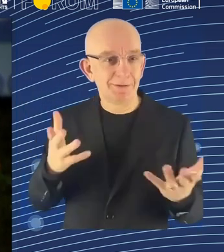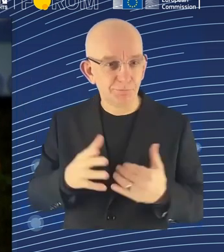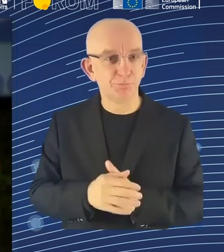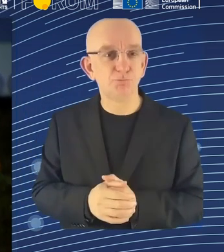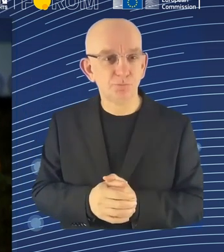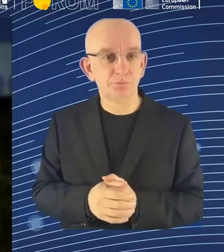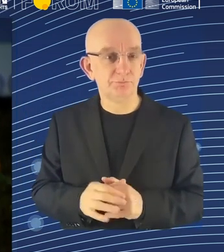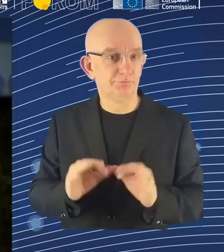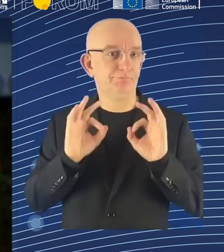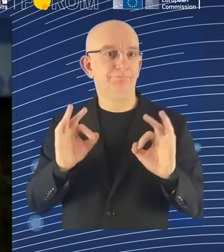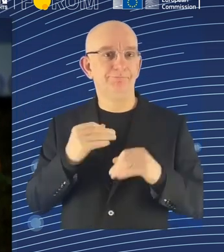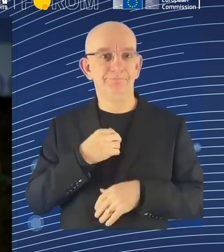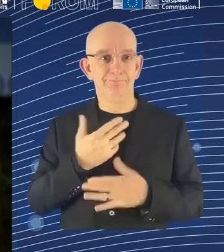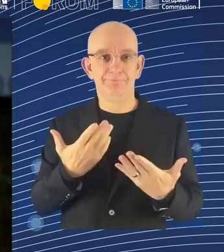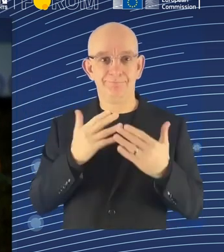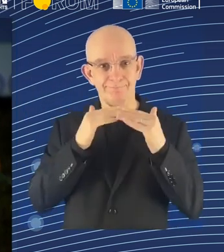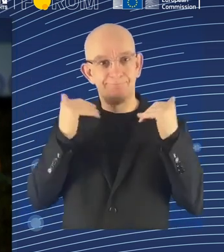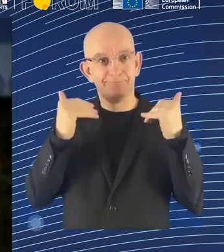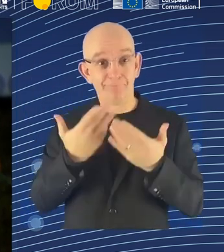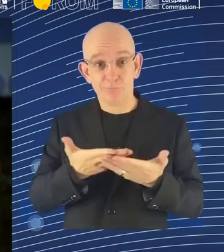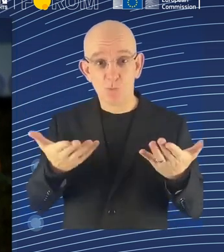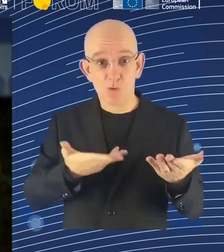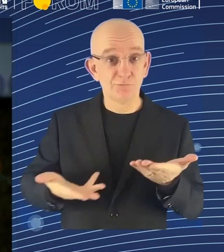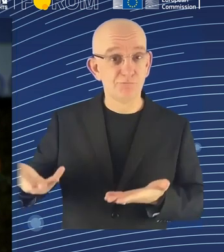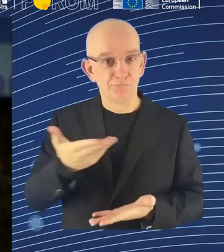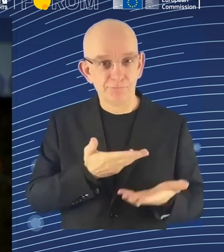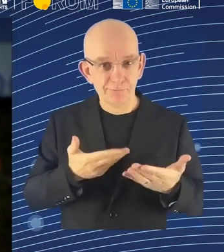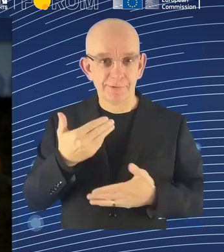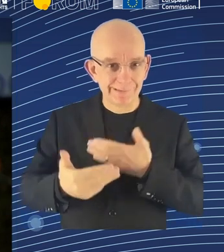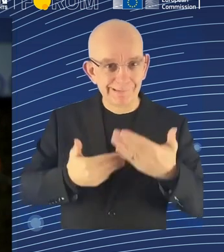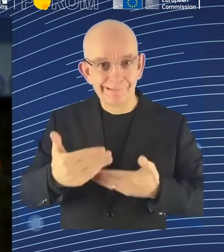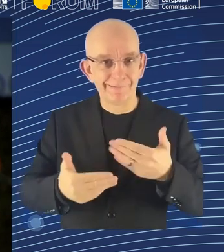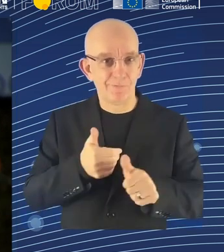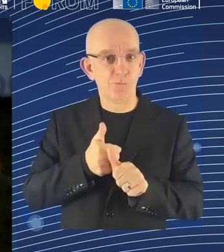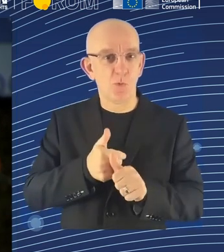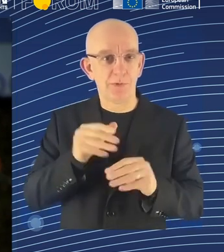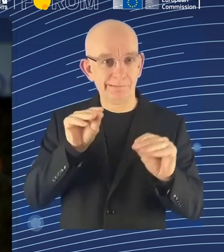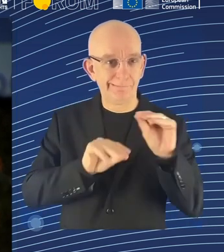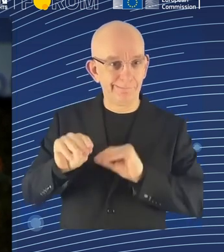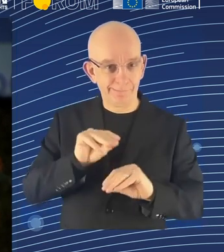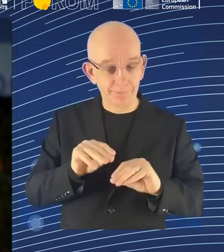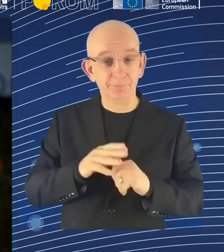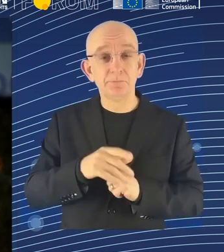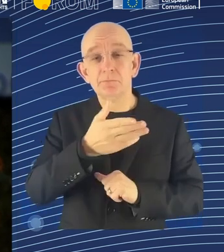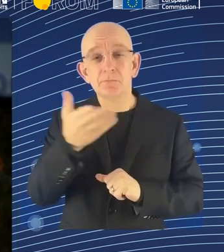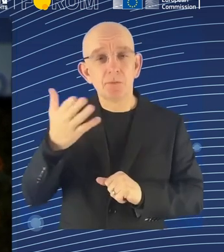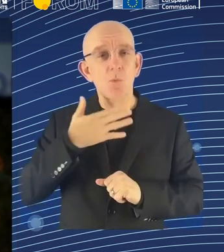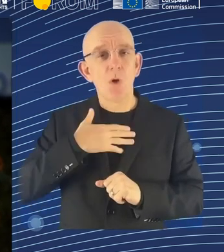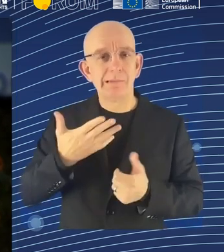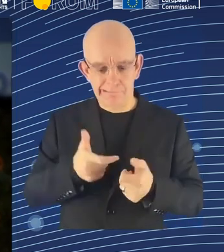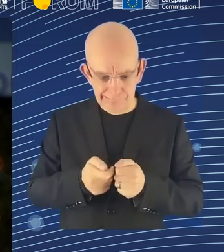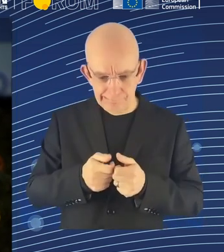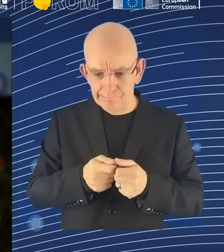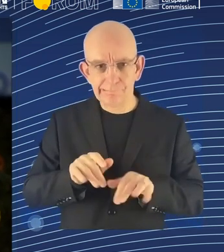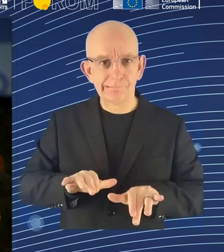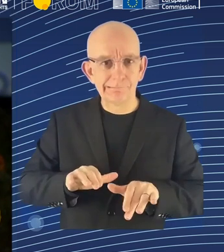screened behind me. A QR code is on your badge, which will take you to the program as well as social media links. They